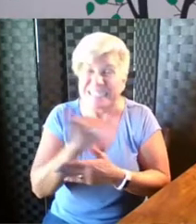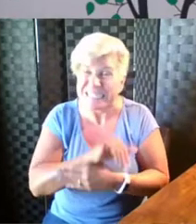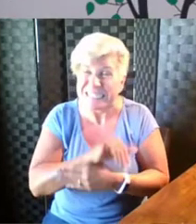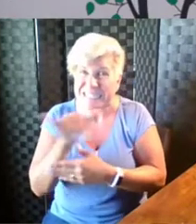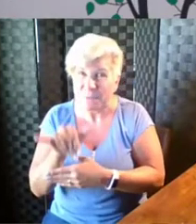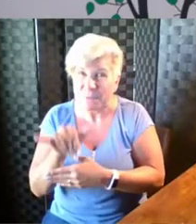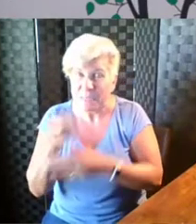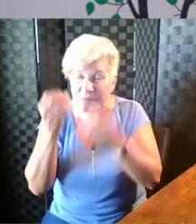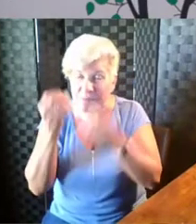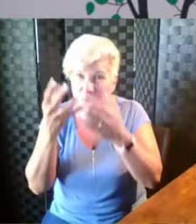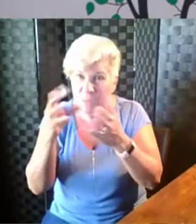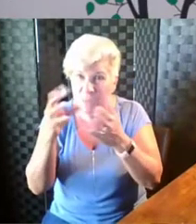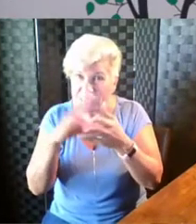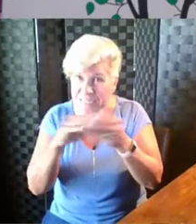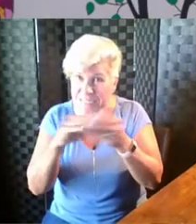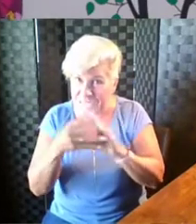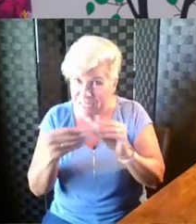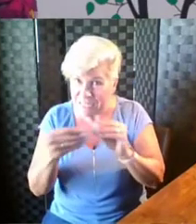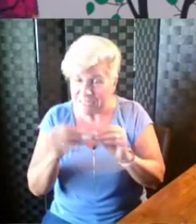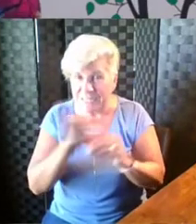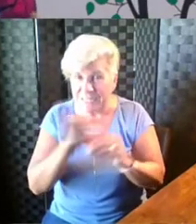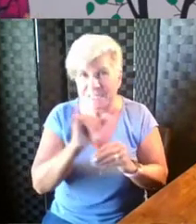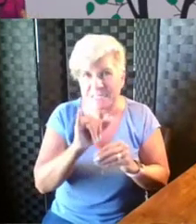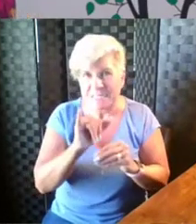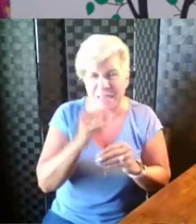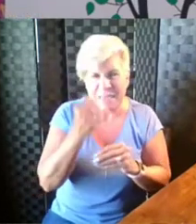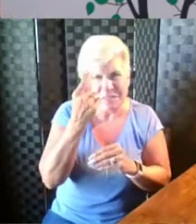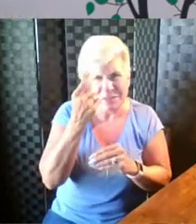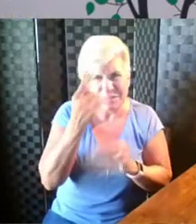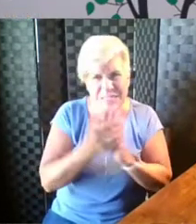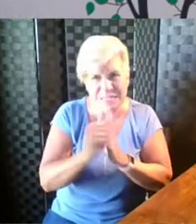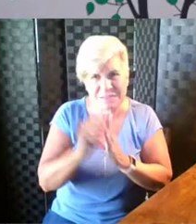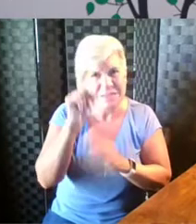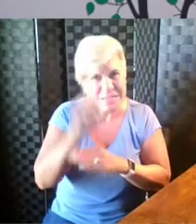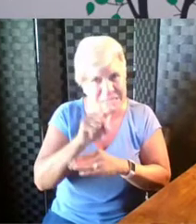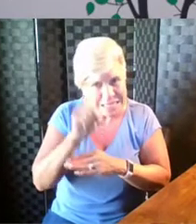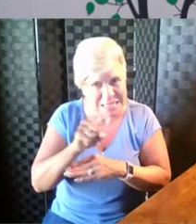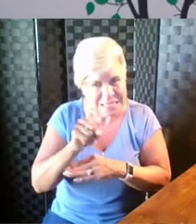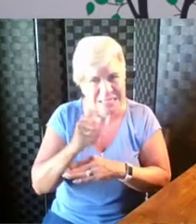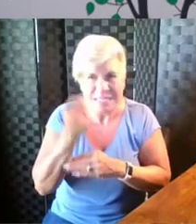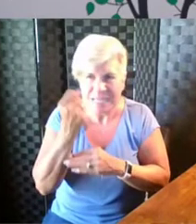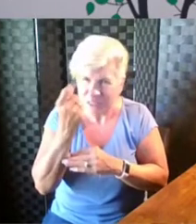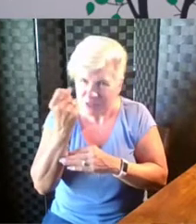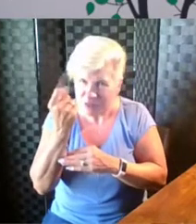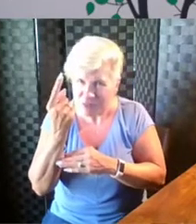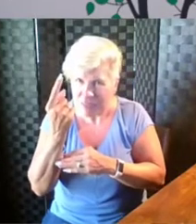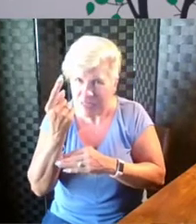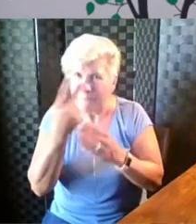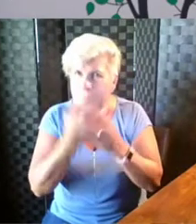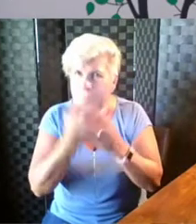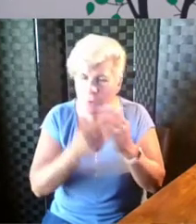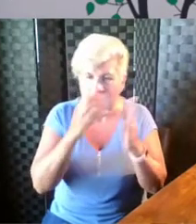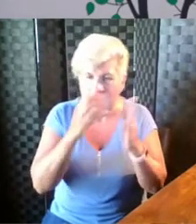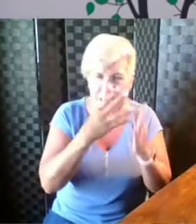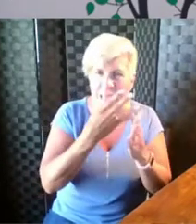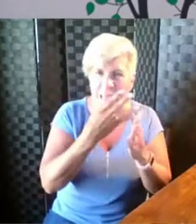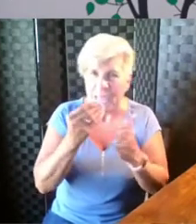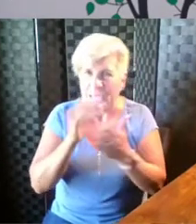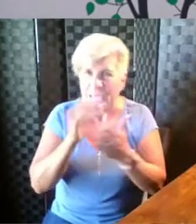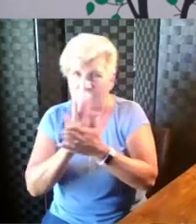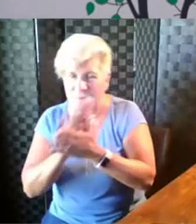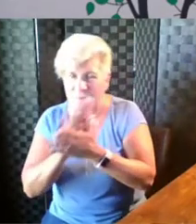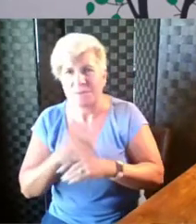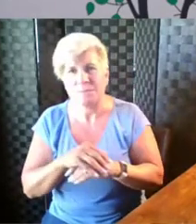to an informational text. The same comprehension skills are needed to understand both a text